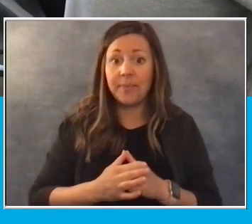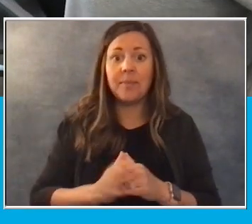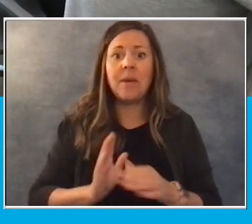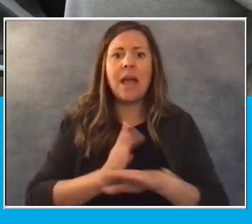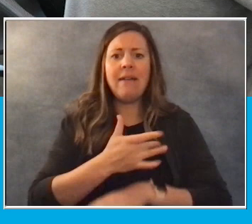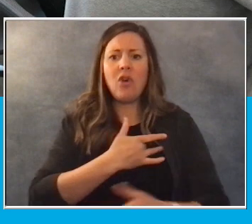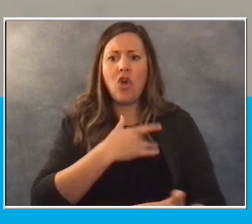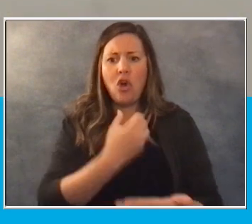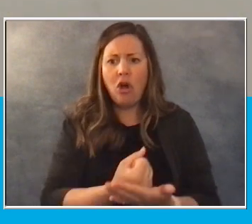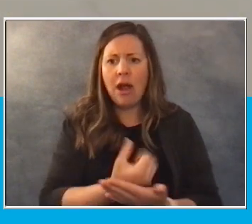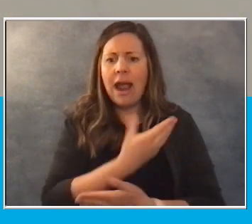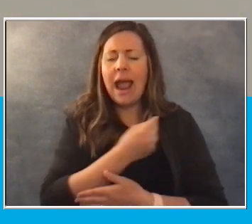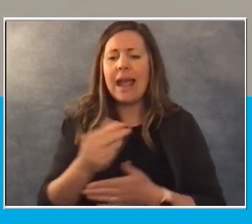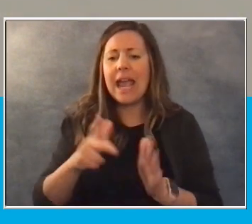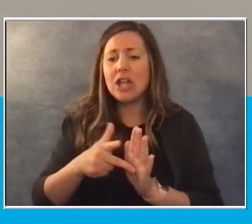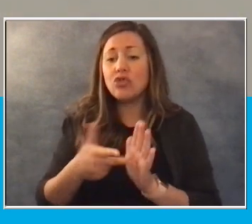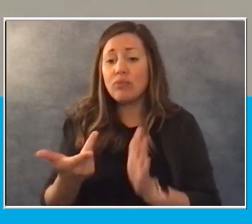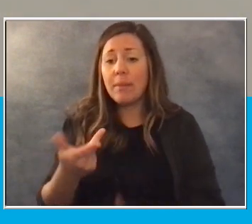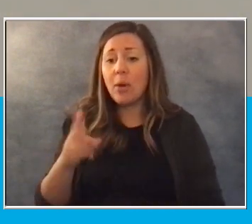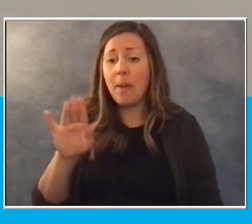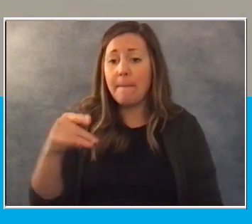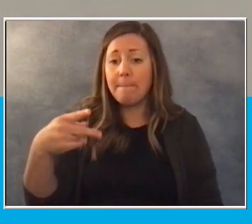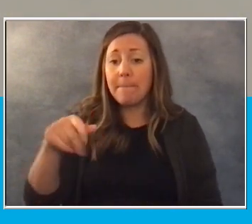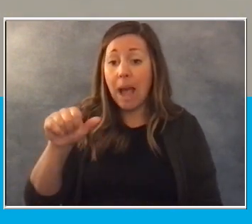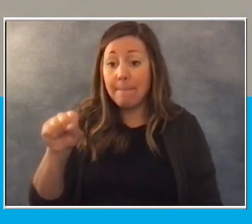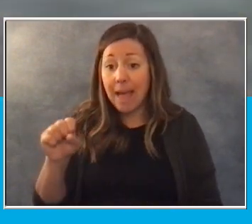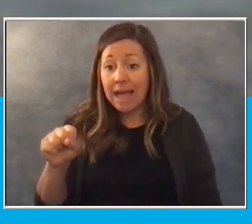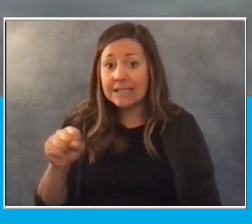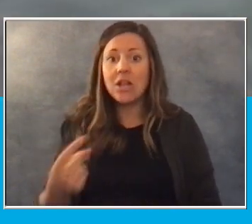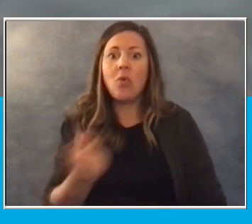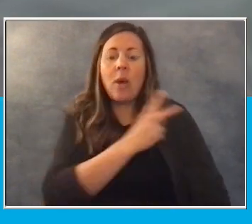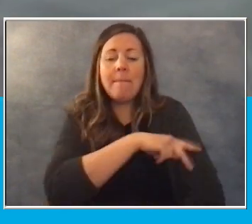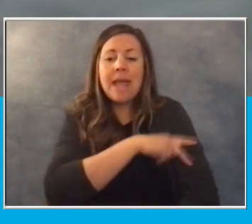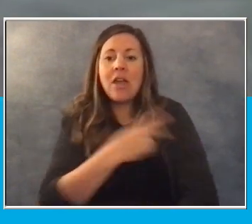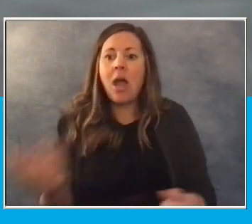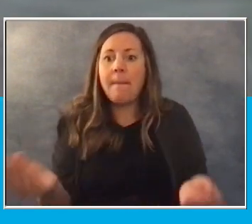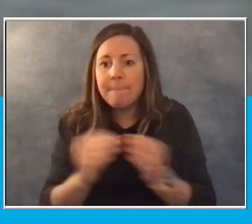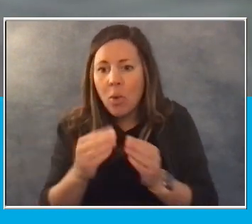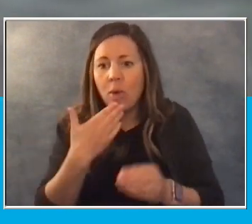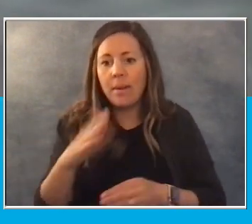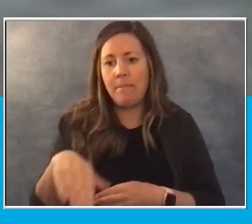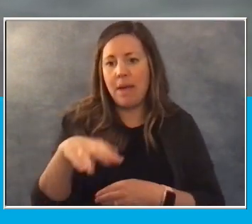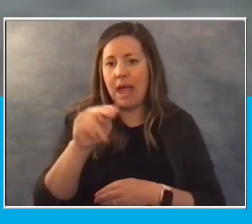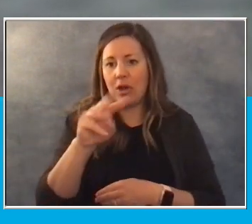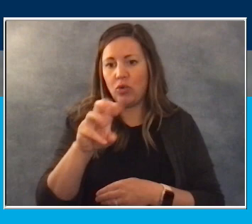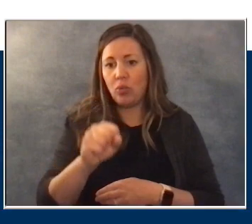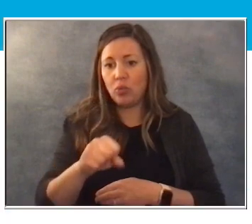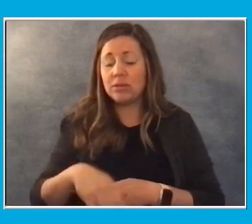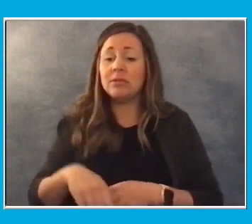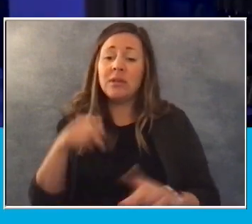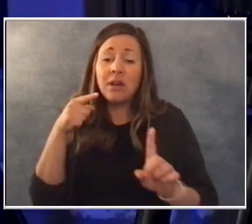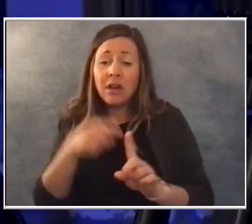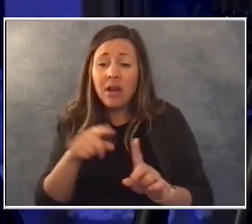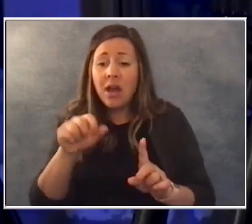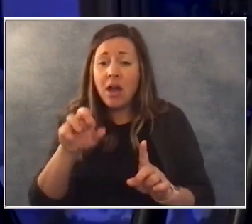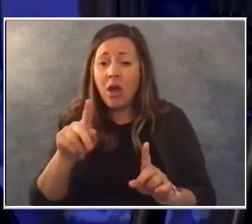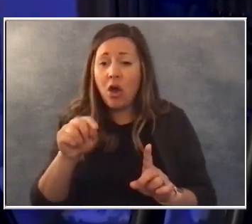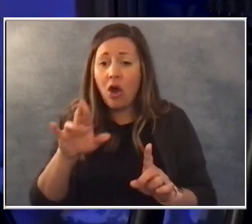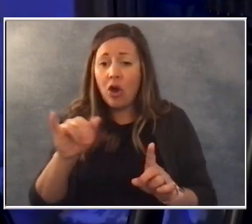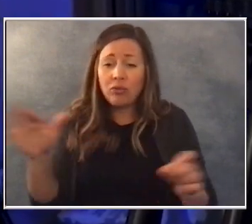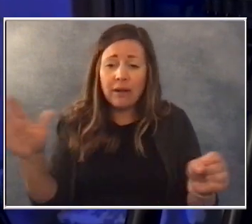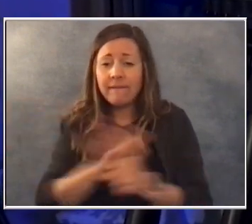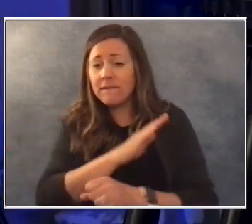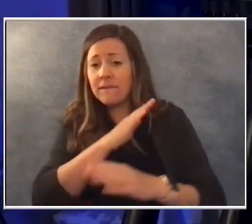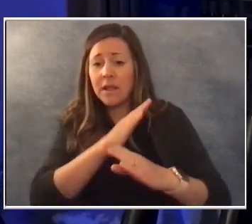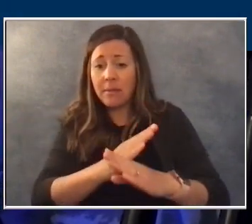attack and triple bypass, one patient got even more bad news. A crucial artery was completely blocked. I'm Jessica Lovell on the